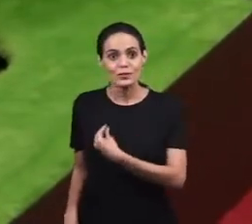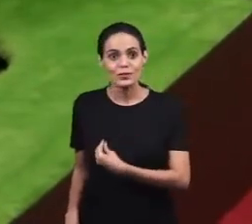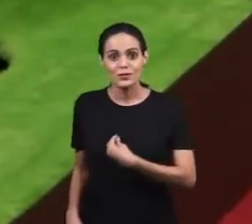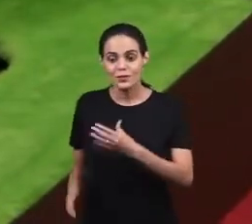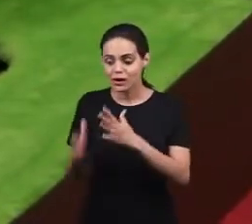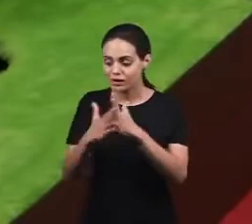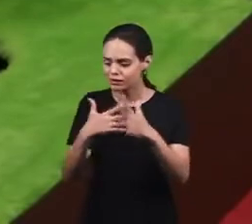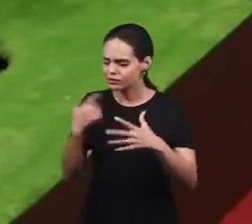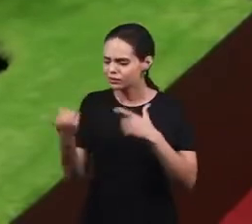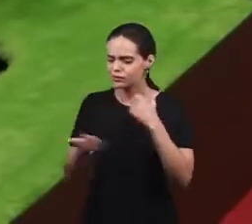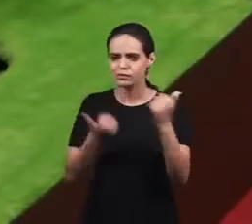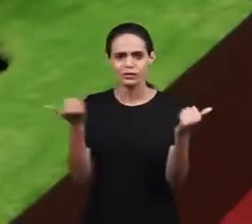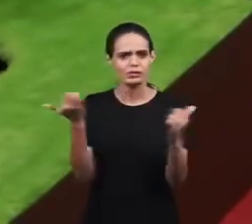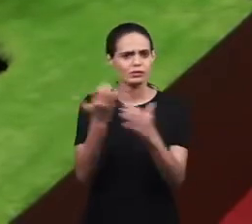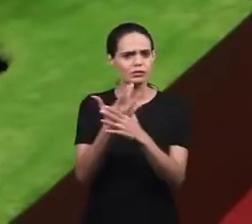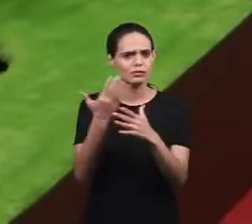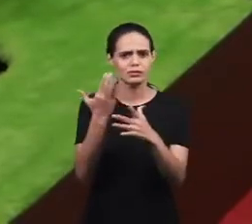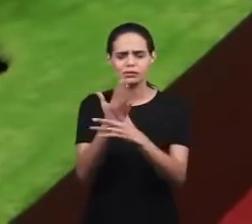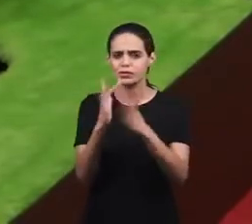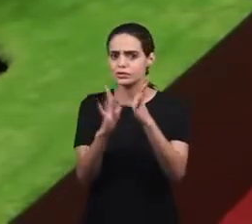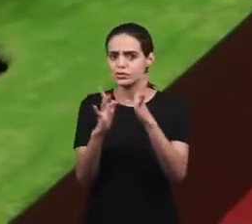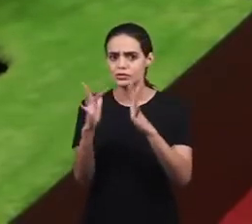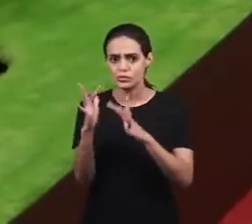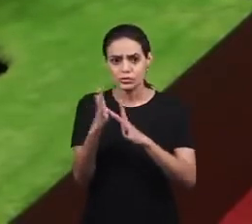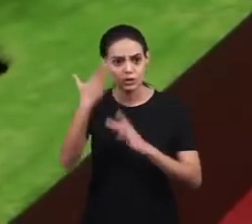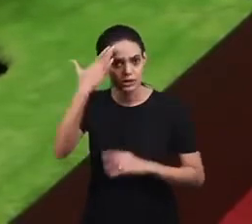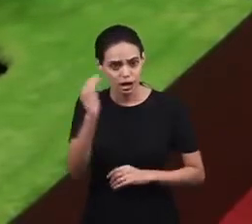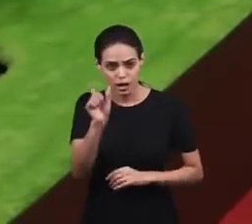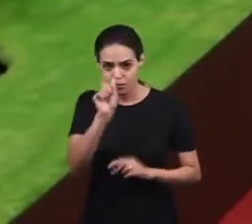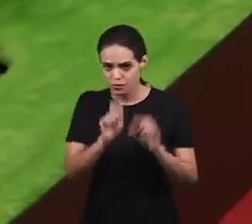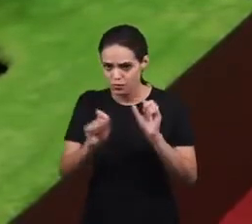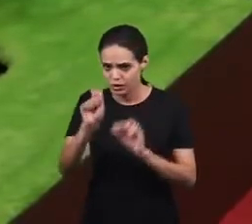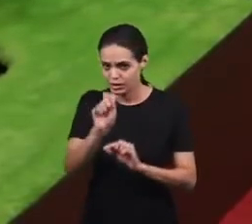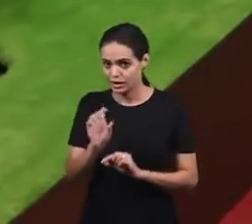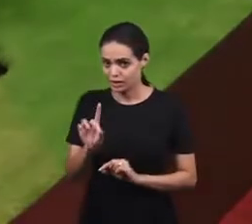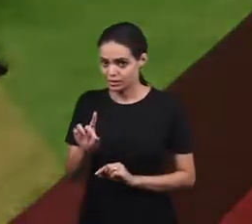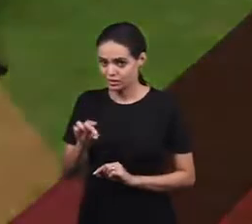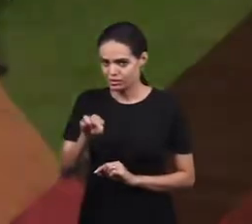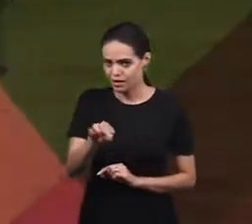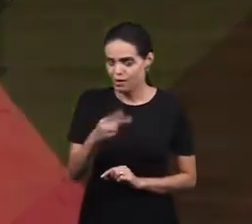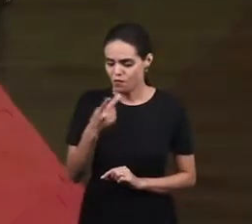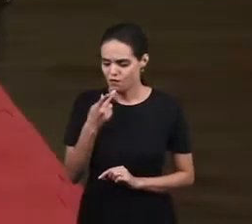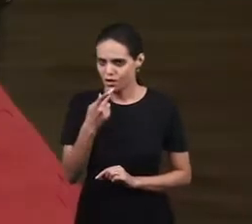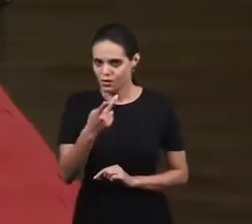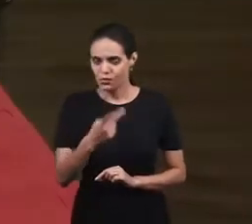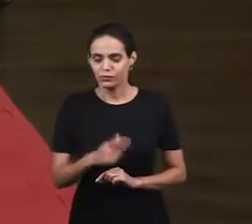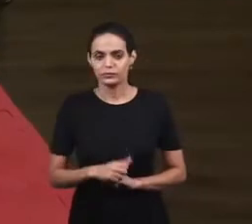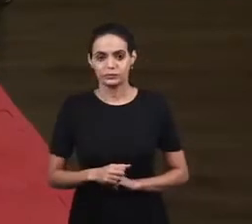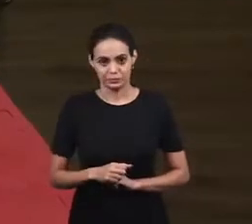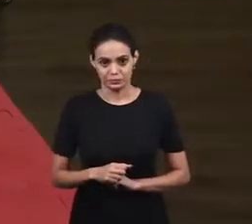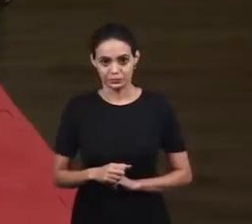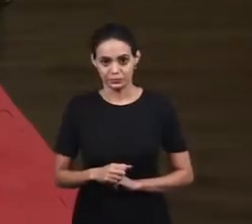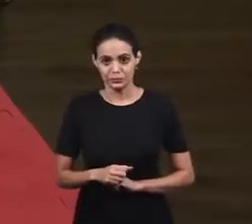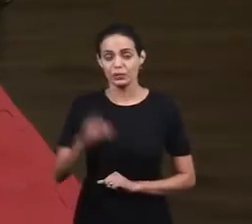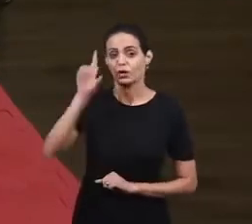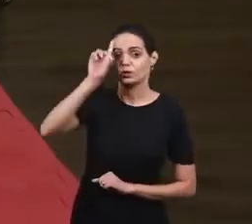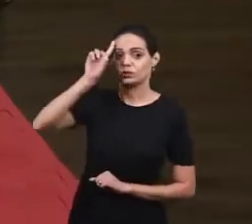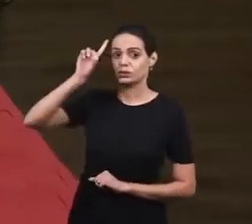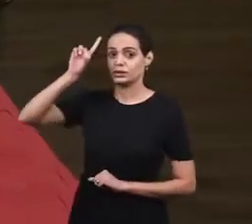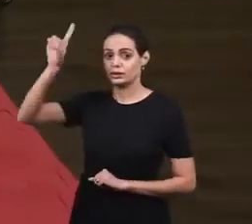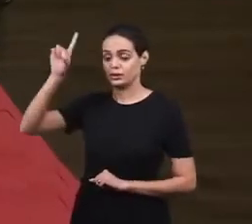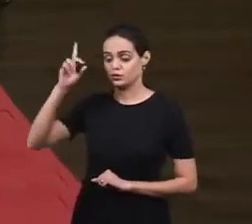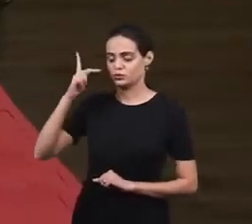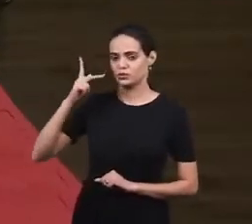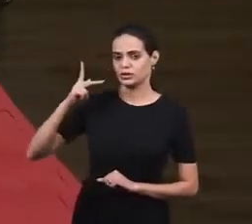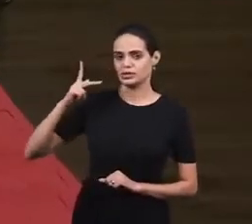to Jesus. And you know what Daniel said to them? Daniel said that his God, he sent